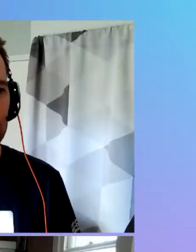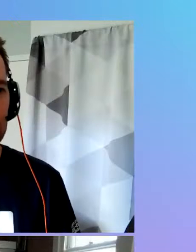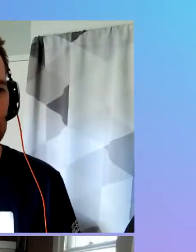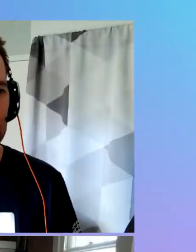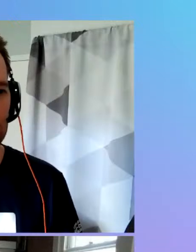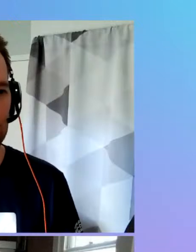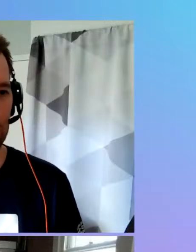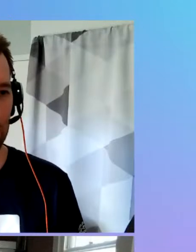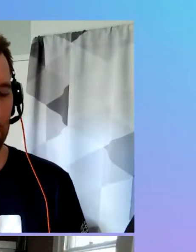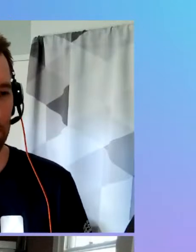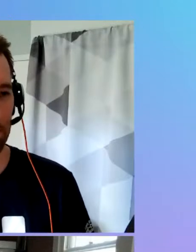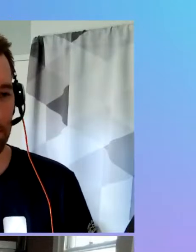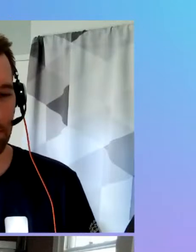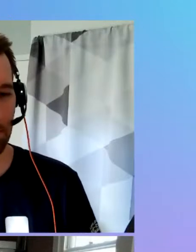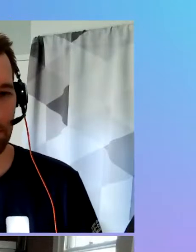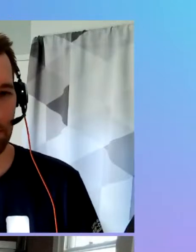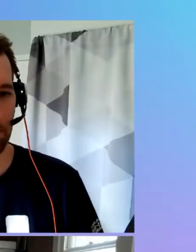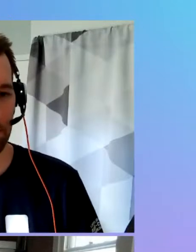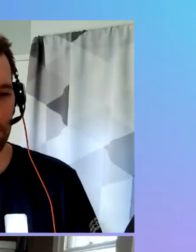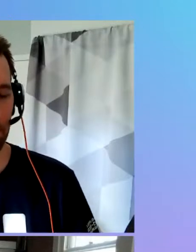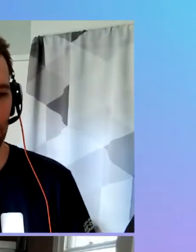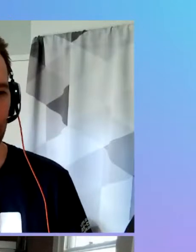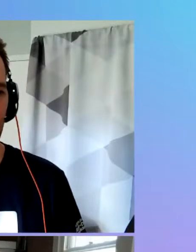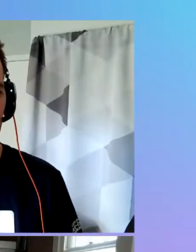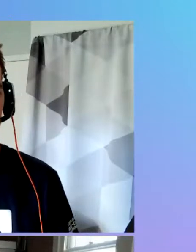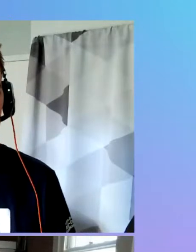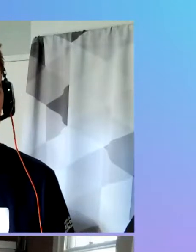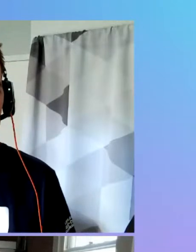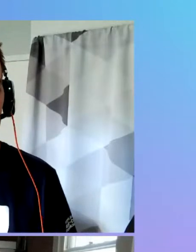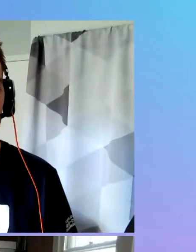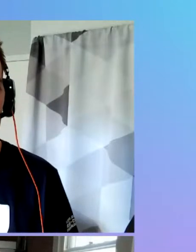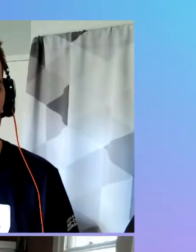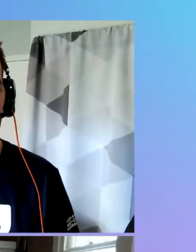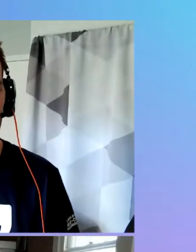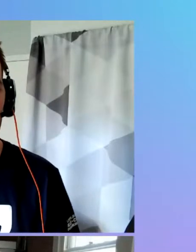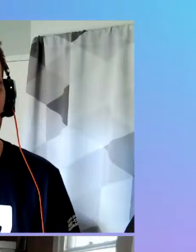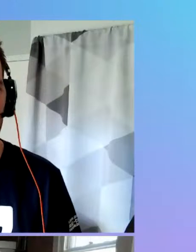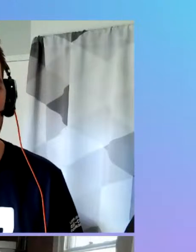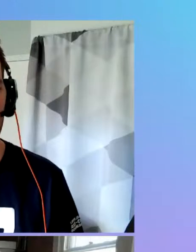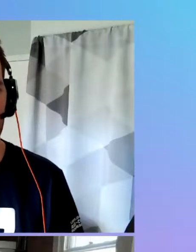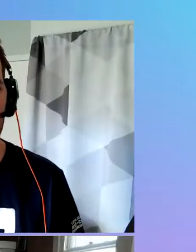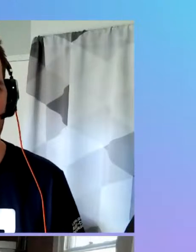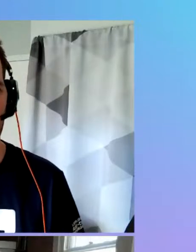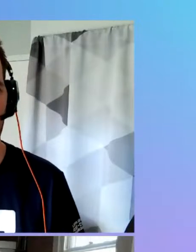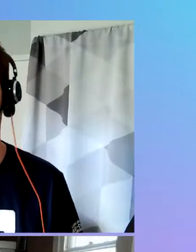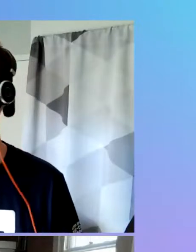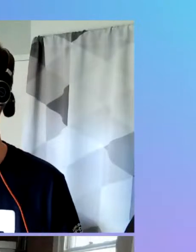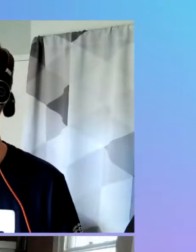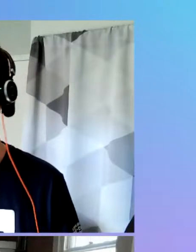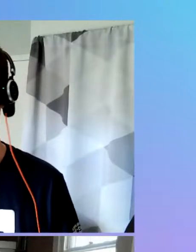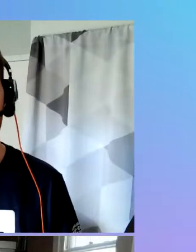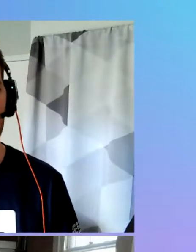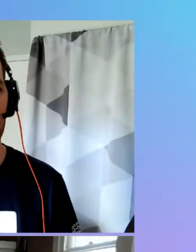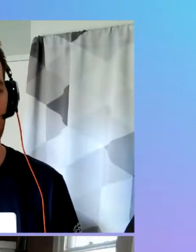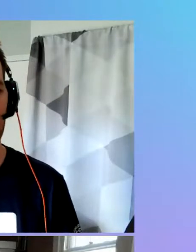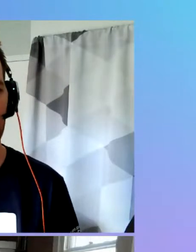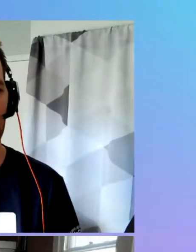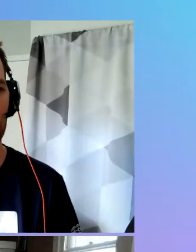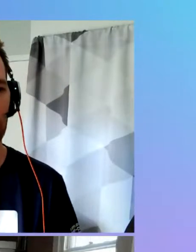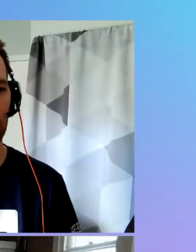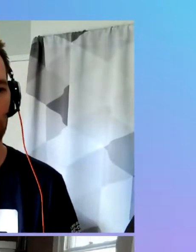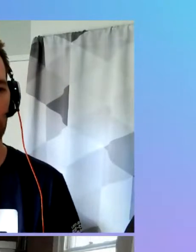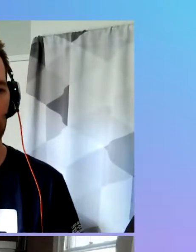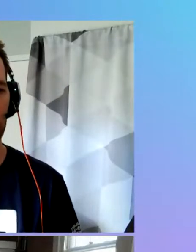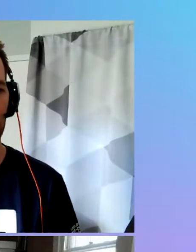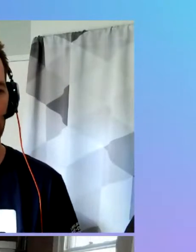for technical web accessibility, it doesn't necessarily have to be your role title, but you should be able to. The easiest way is if you have a